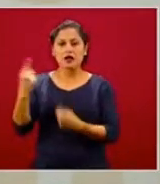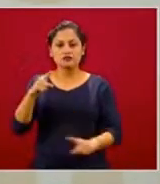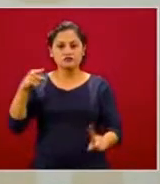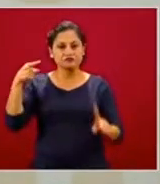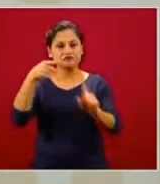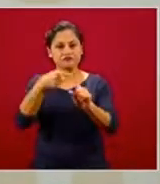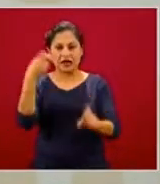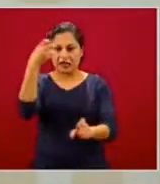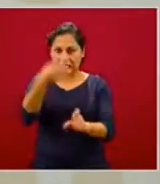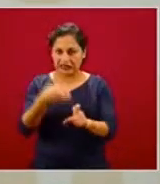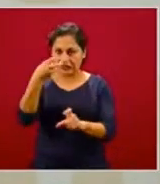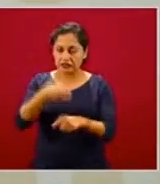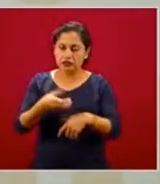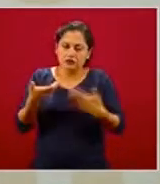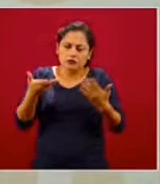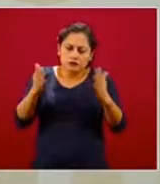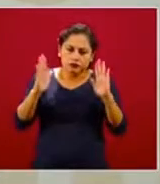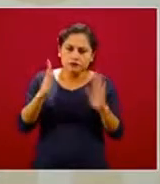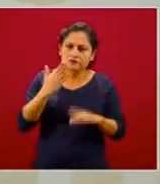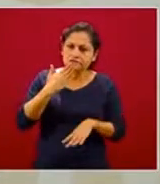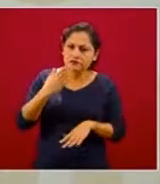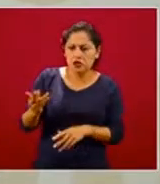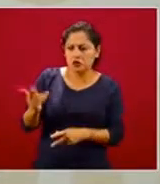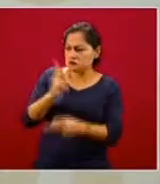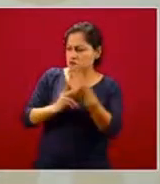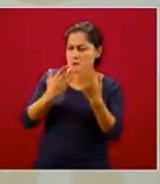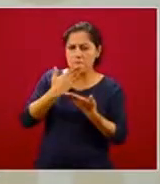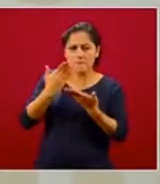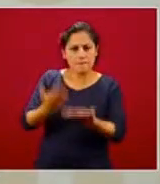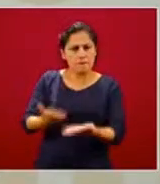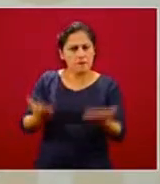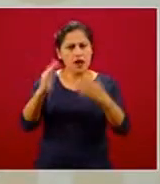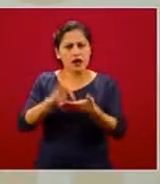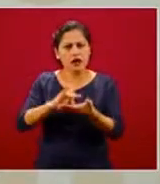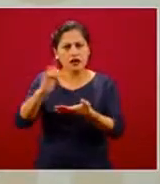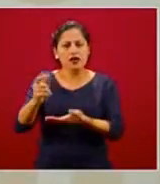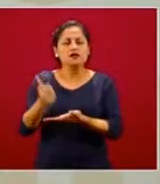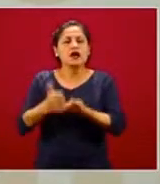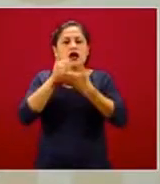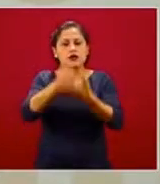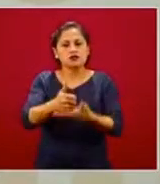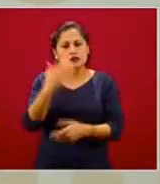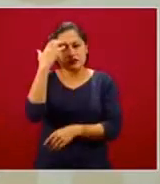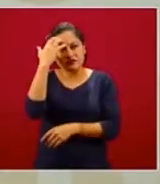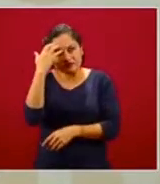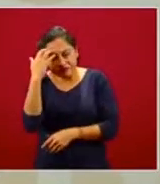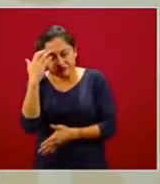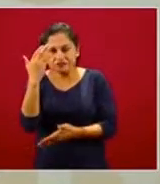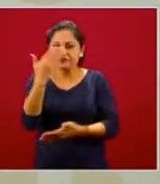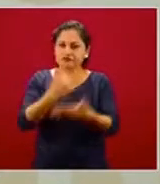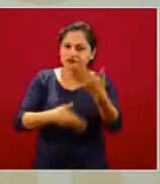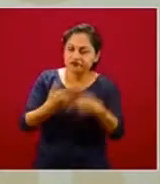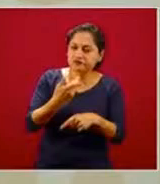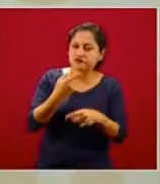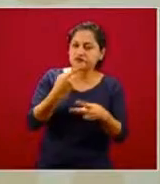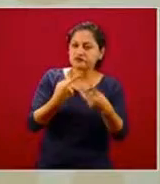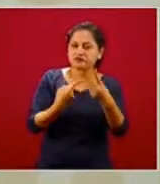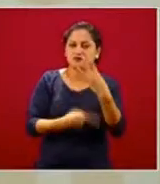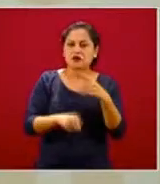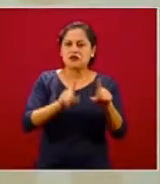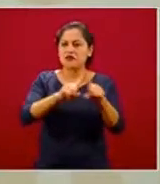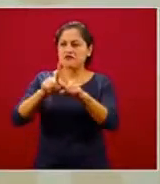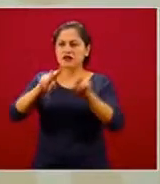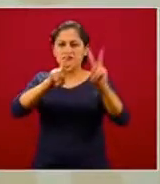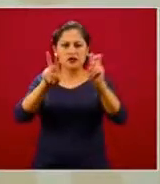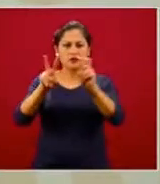Many of them had statements that were sometimes critical, but we always welcome them. We're always open that